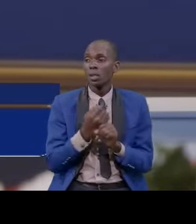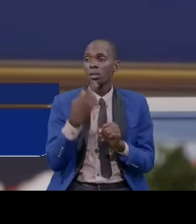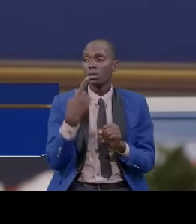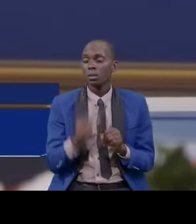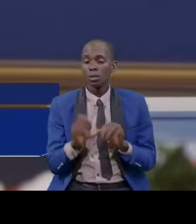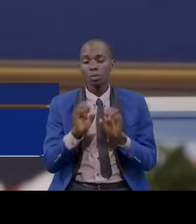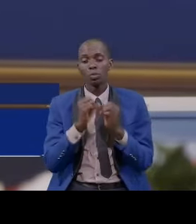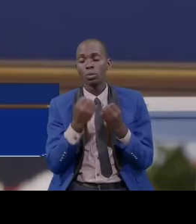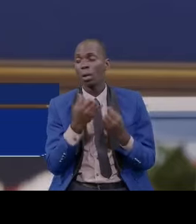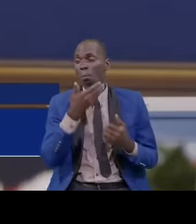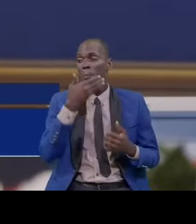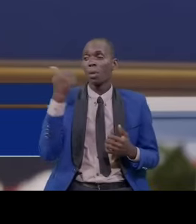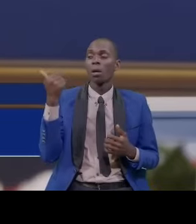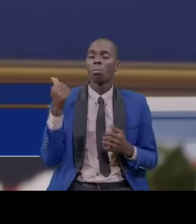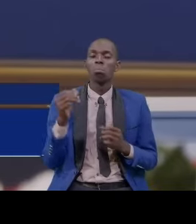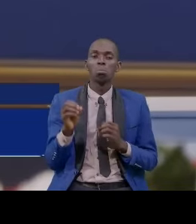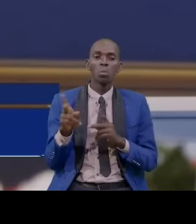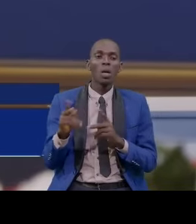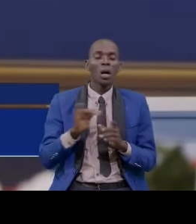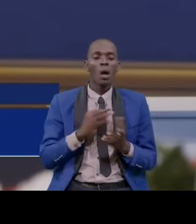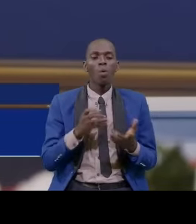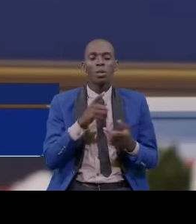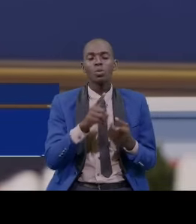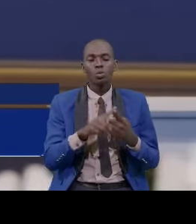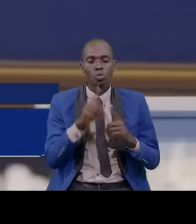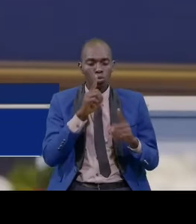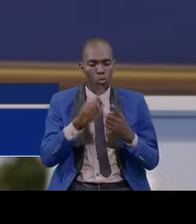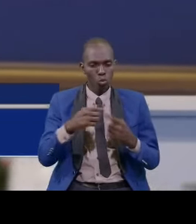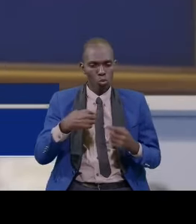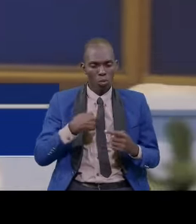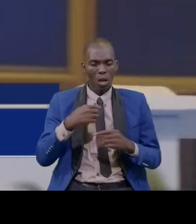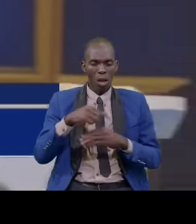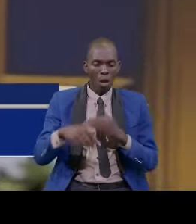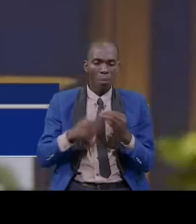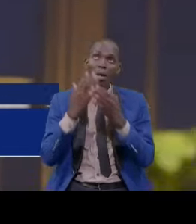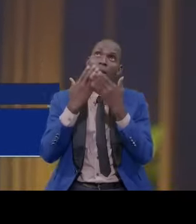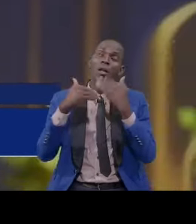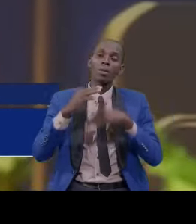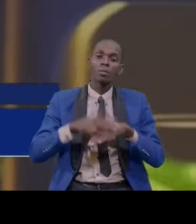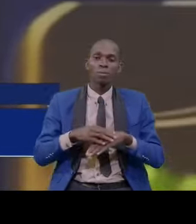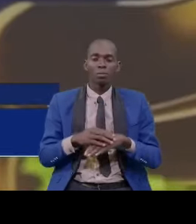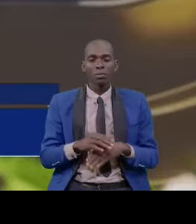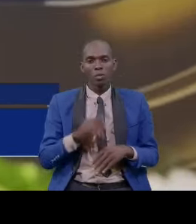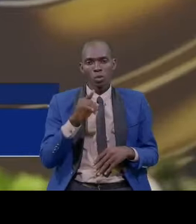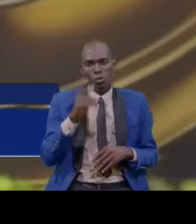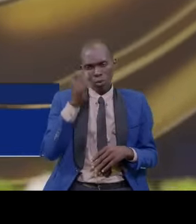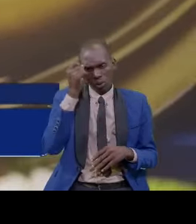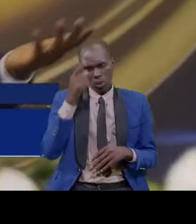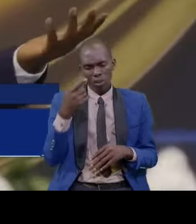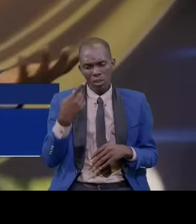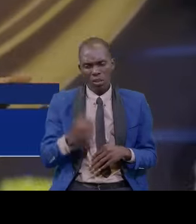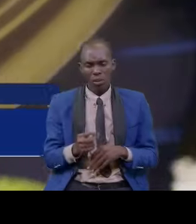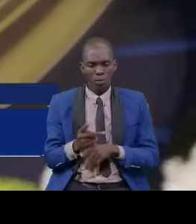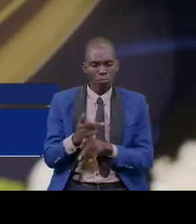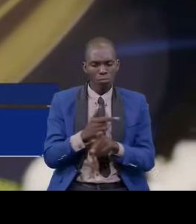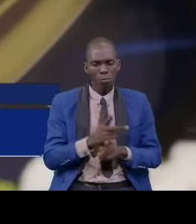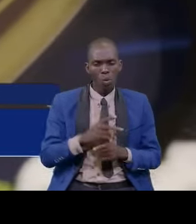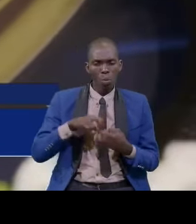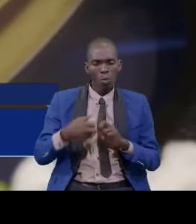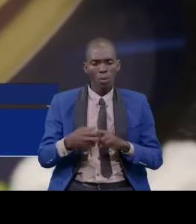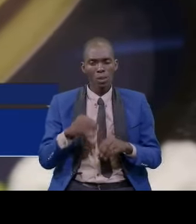is, let them talk to me about heaven. You understand the insecurity we have in the nation, almost in